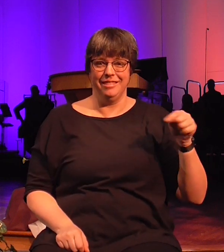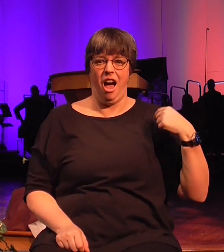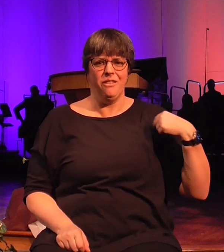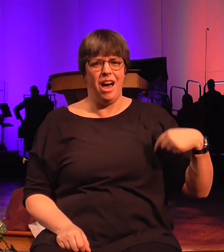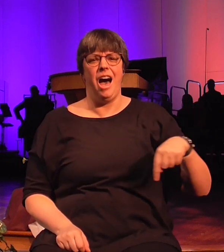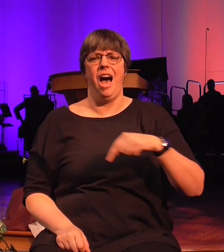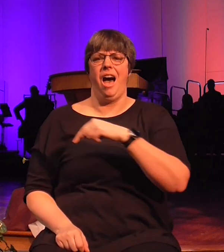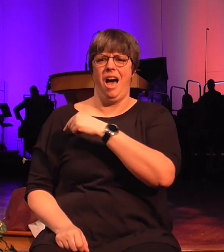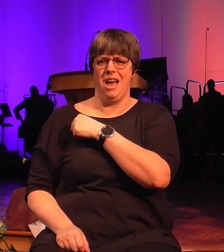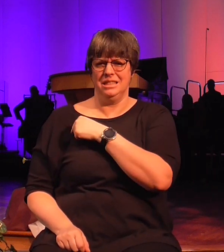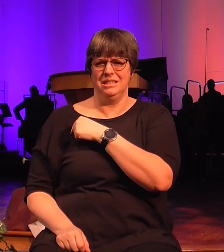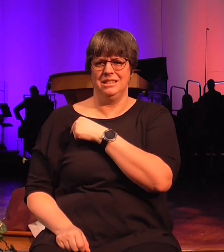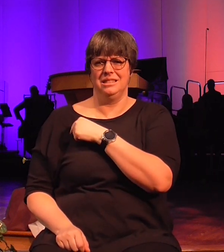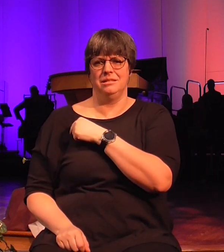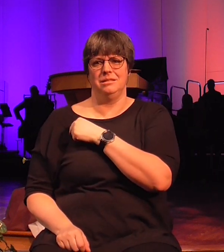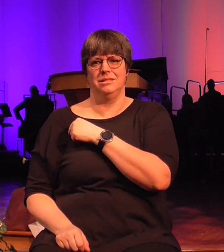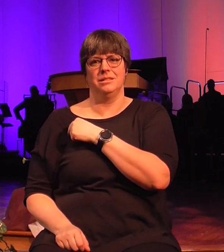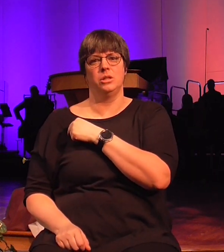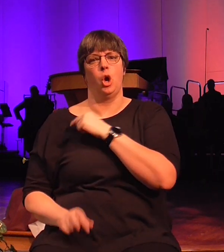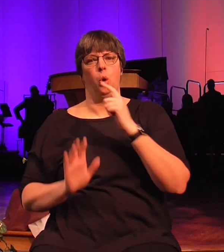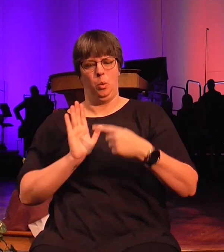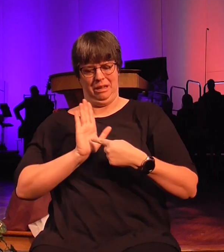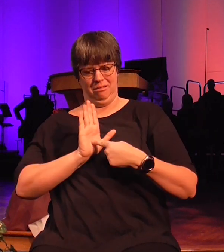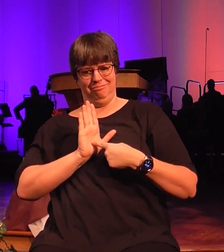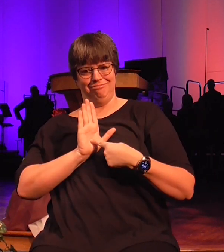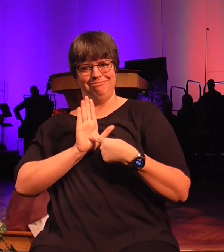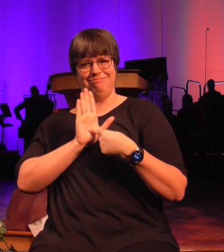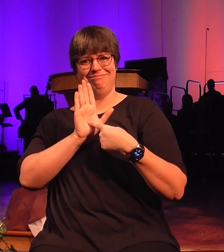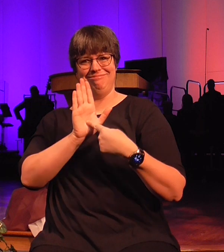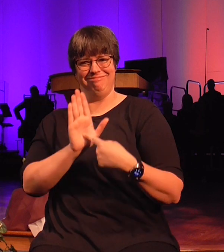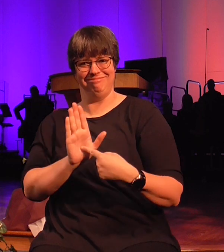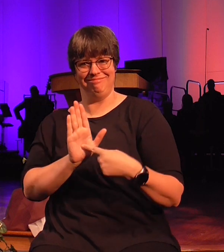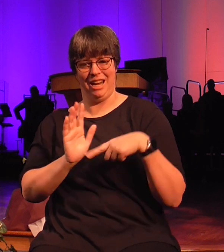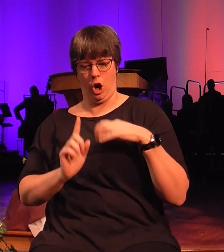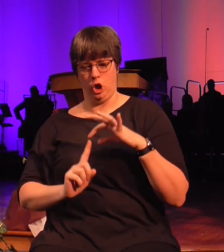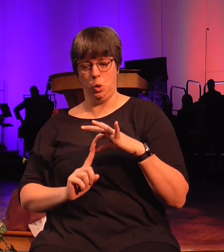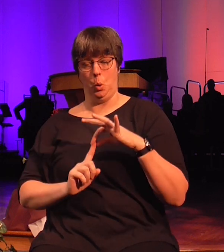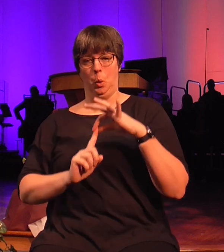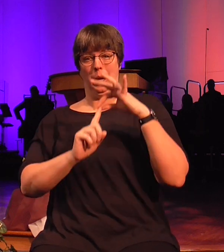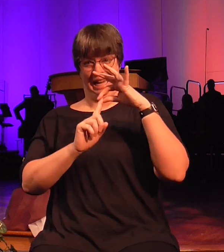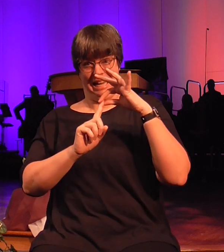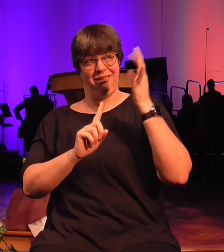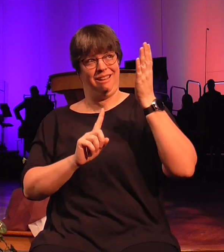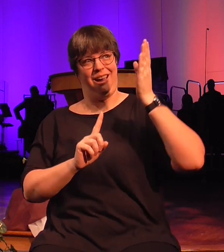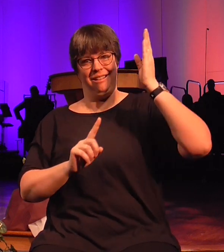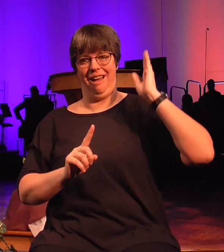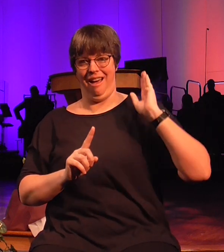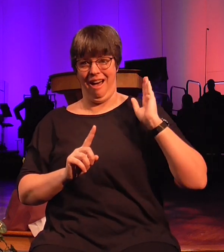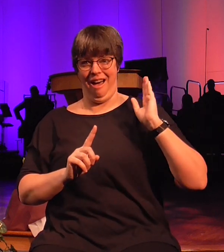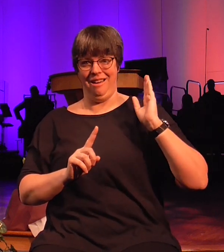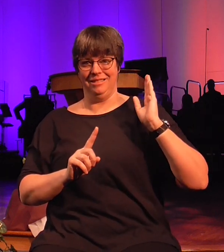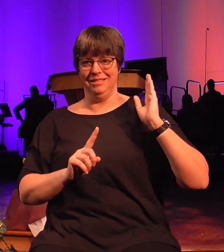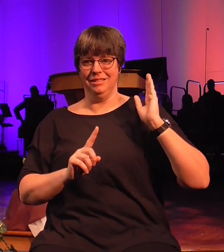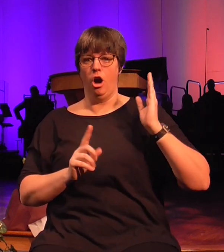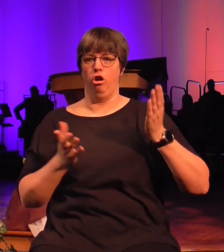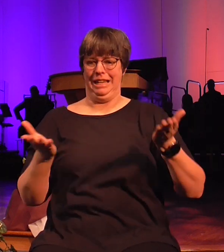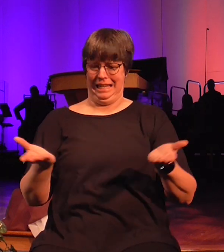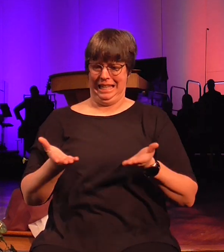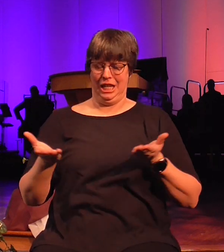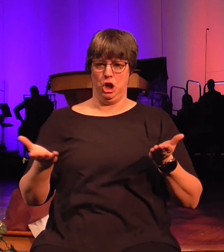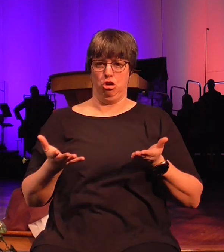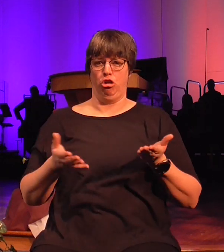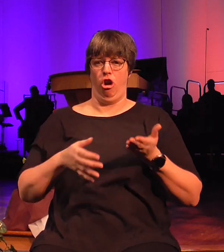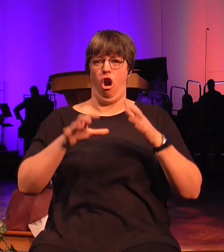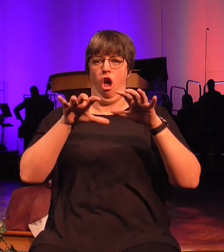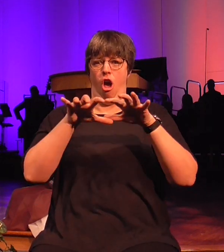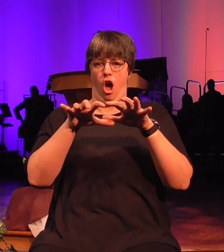us is that unique representation of God right here on planet